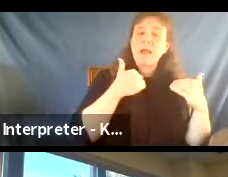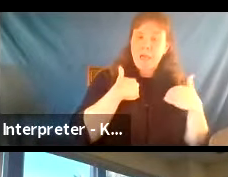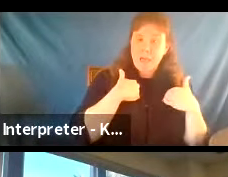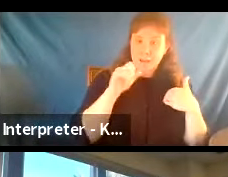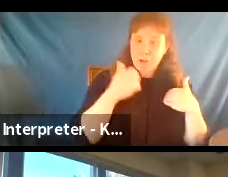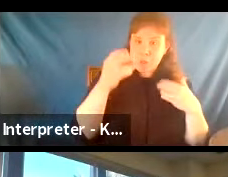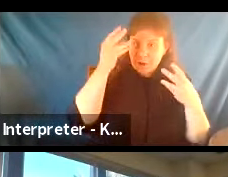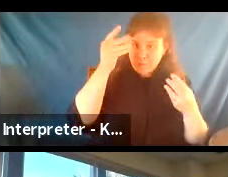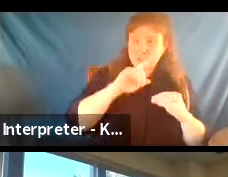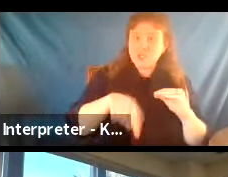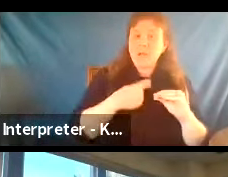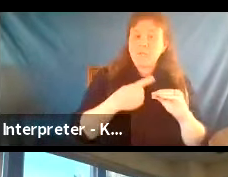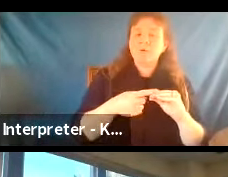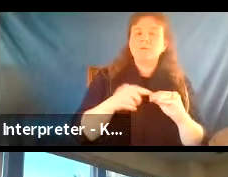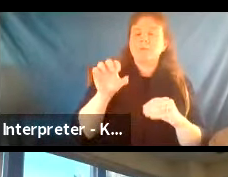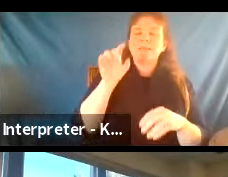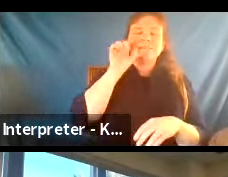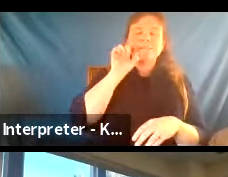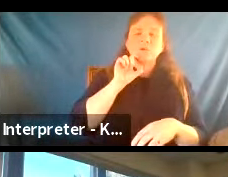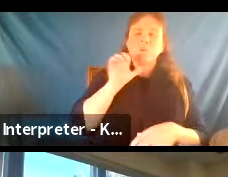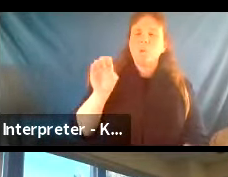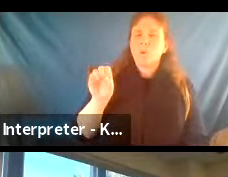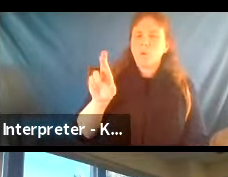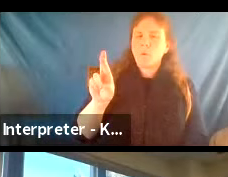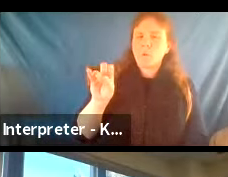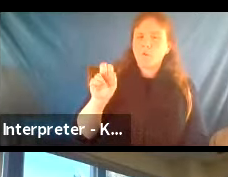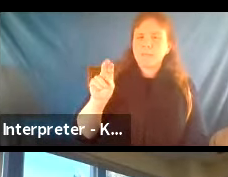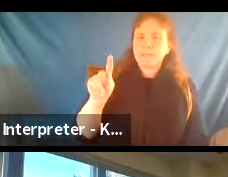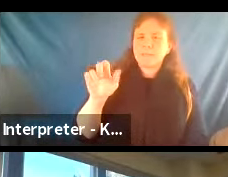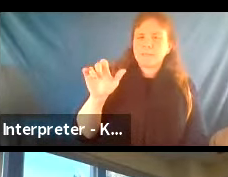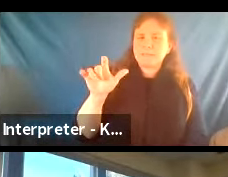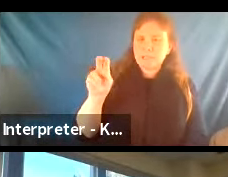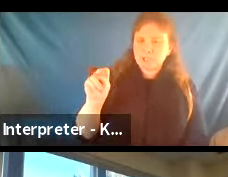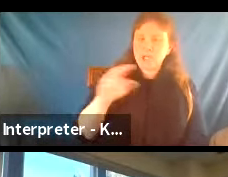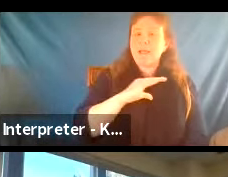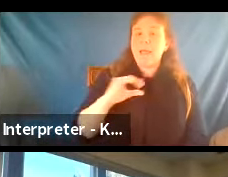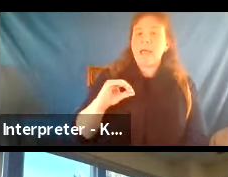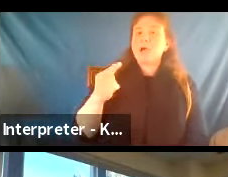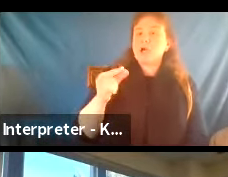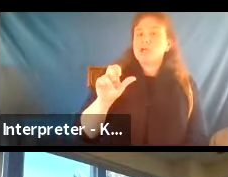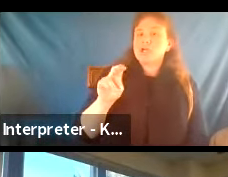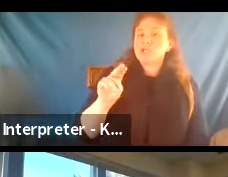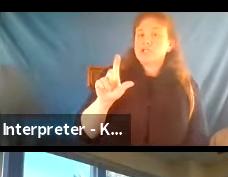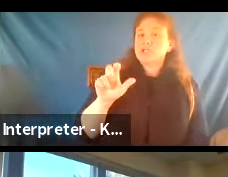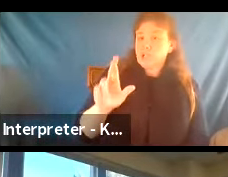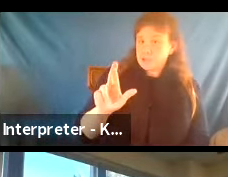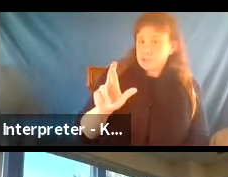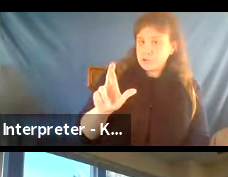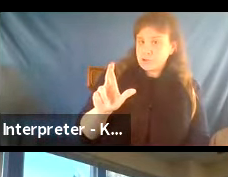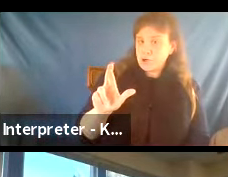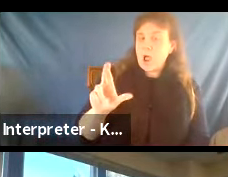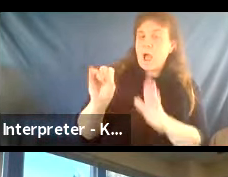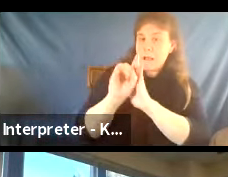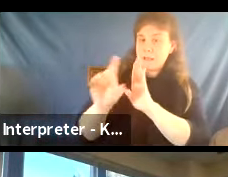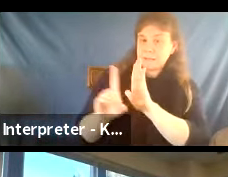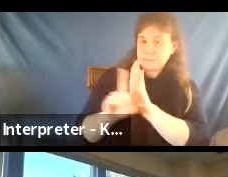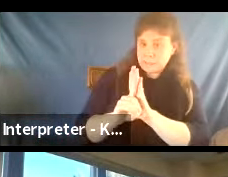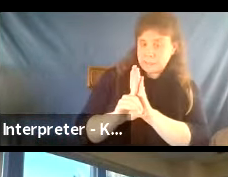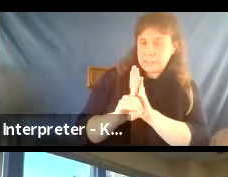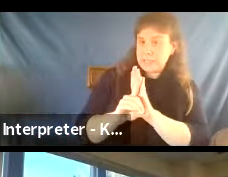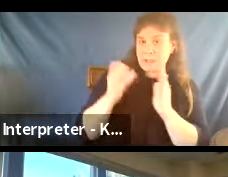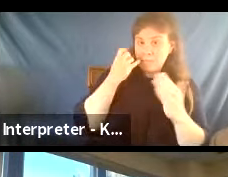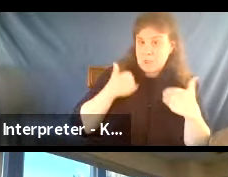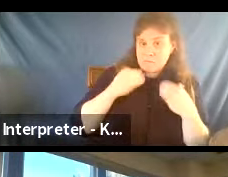and gender identity. And I will say, although that we know the state of California collects this data, the rate of reporting of